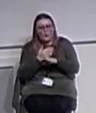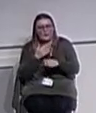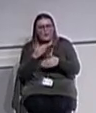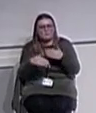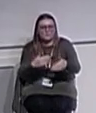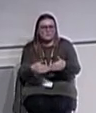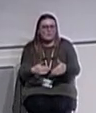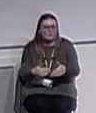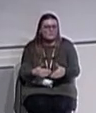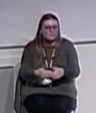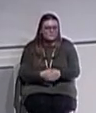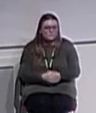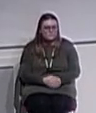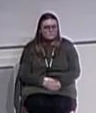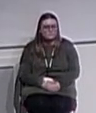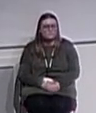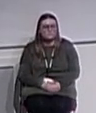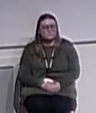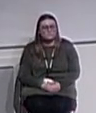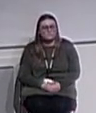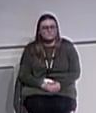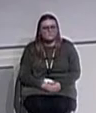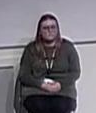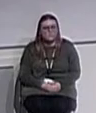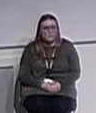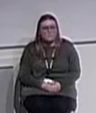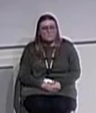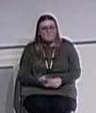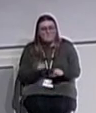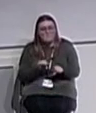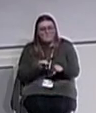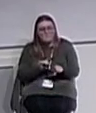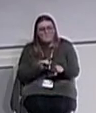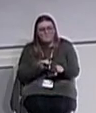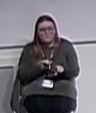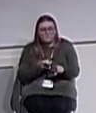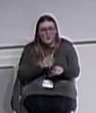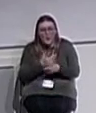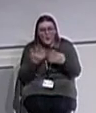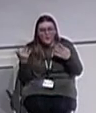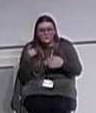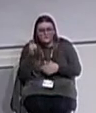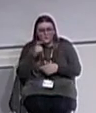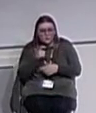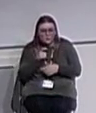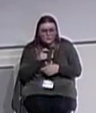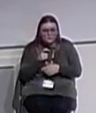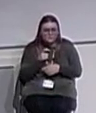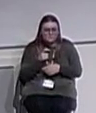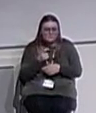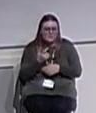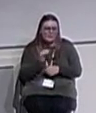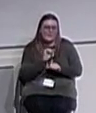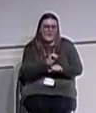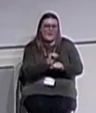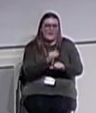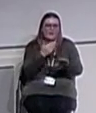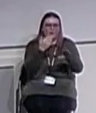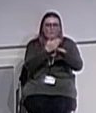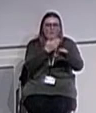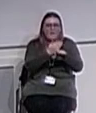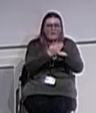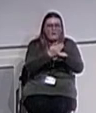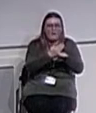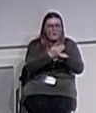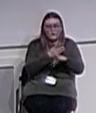people go off to a degree, go off to a career that isn't actually using their bioscience as such. So it didn't really matter which